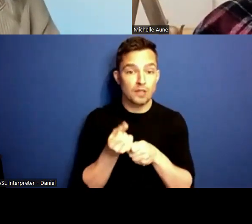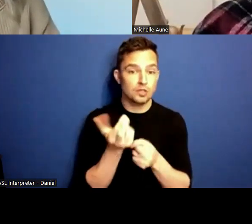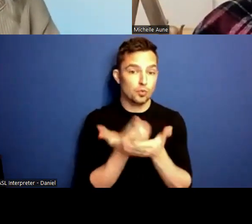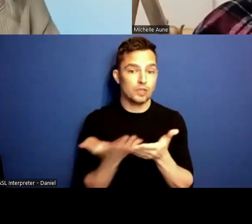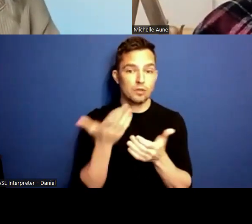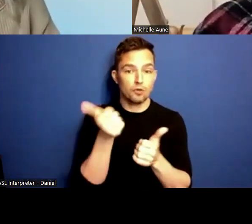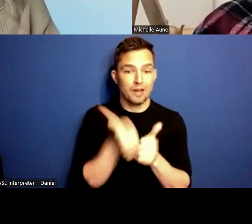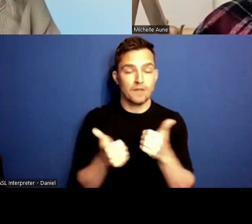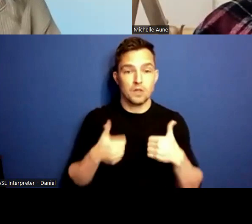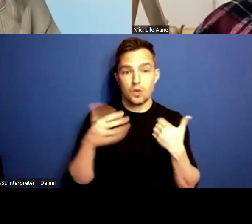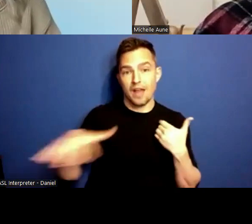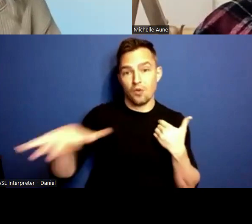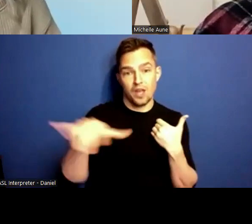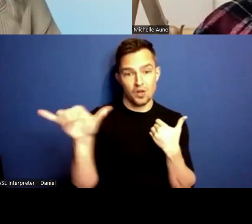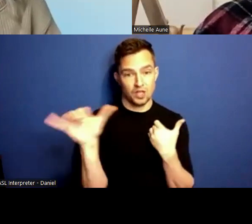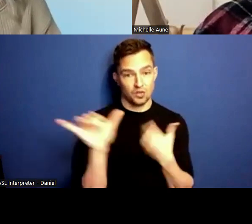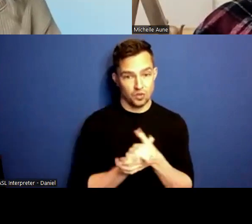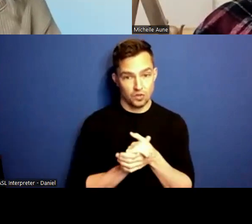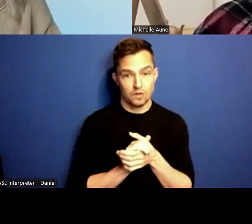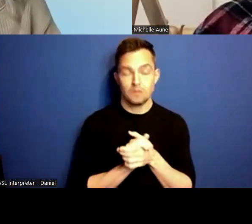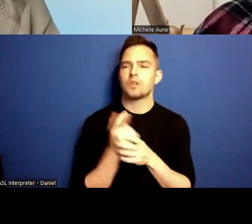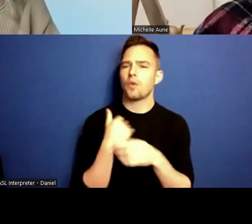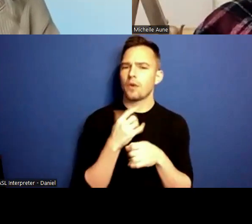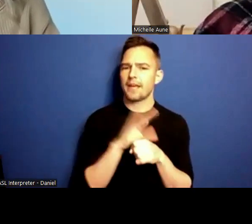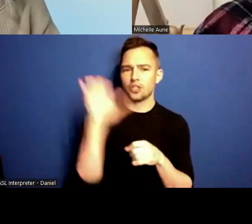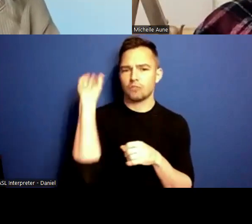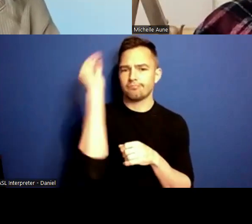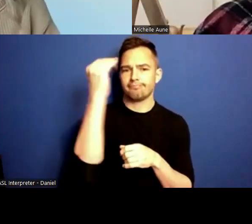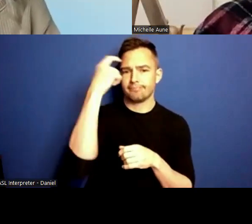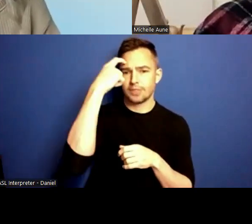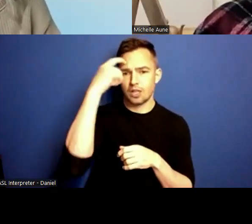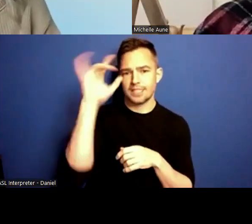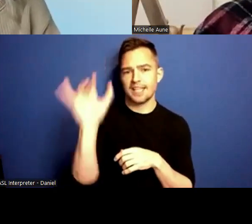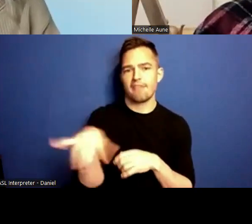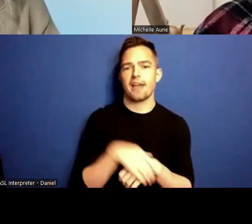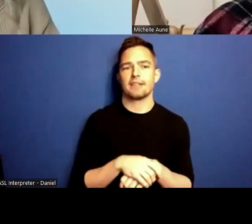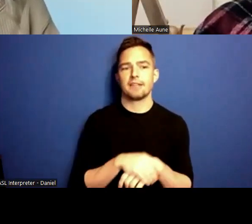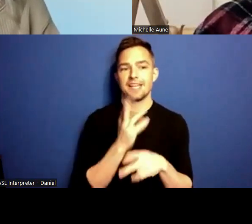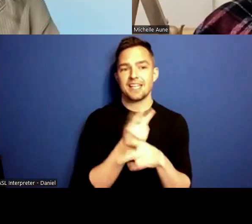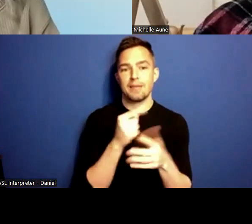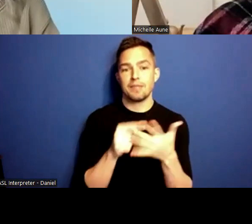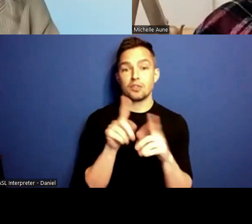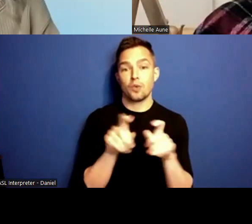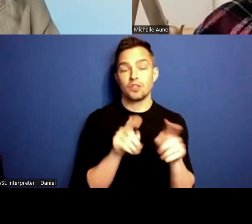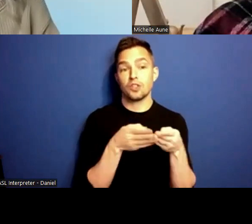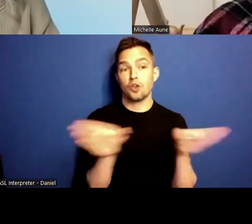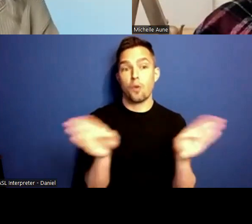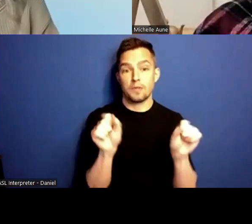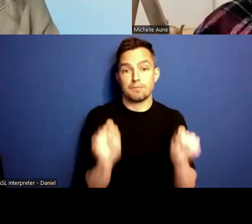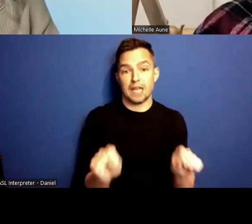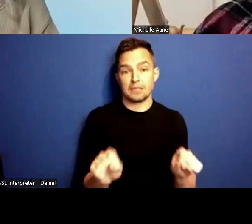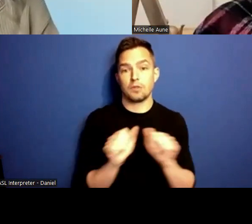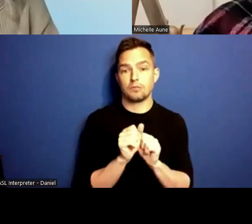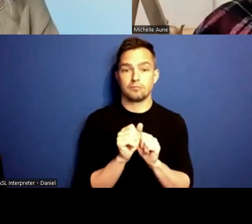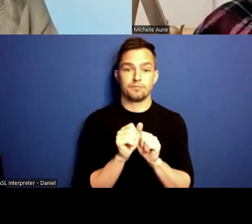youth out there either. And so we want to be cognizant of that and keep those questions as open as possible as we